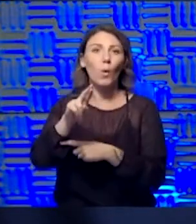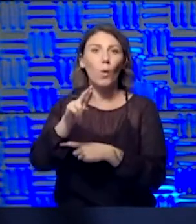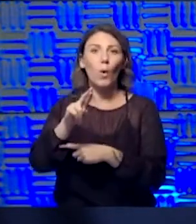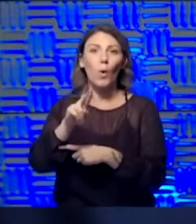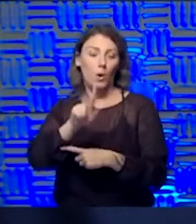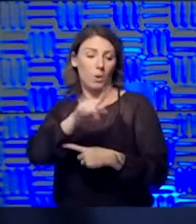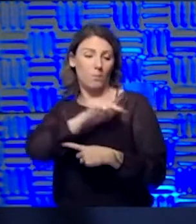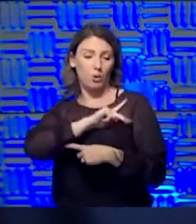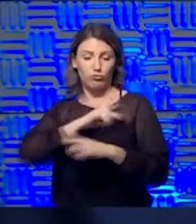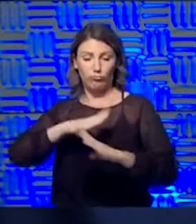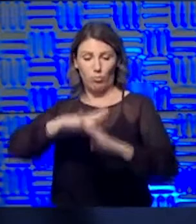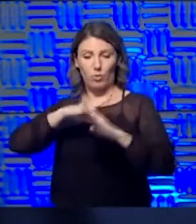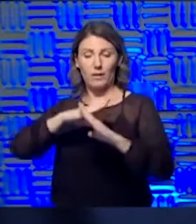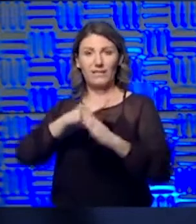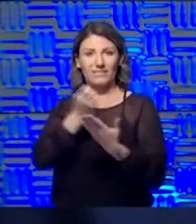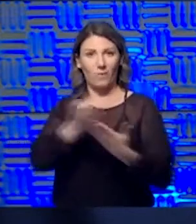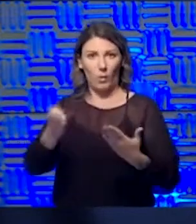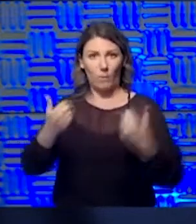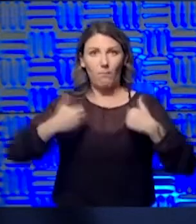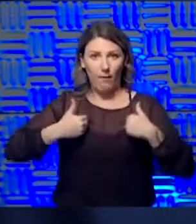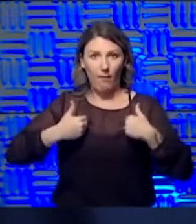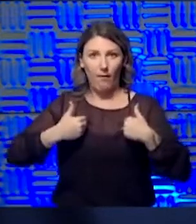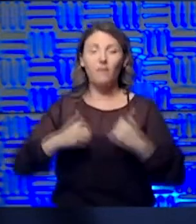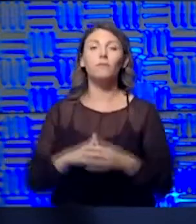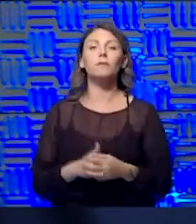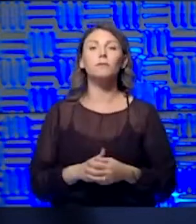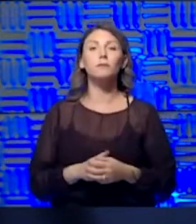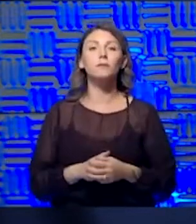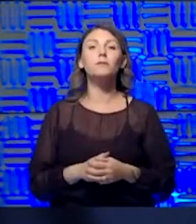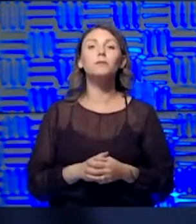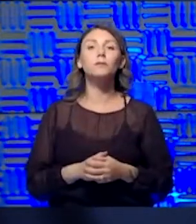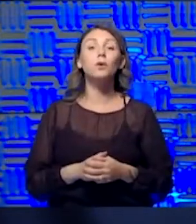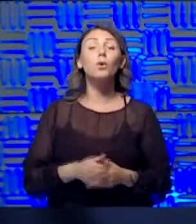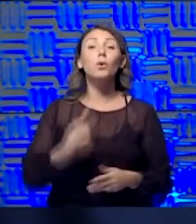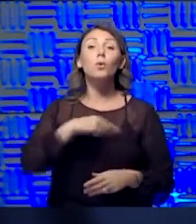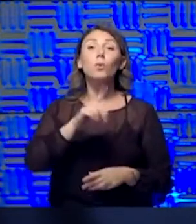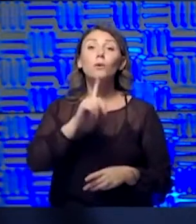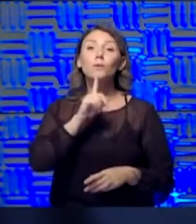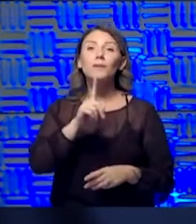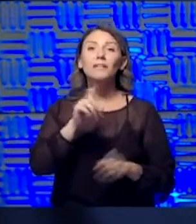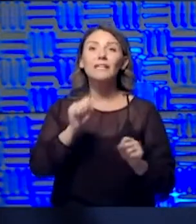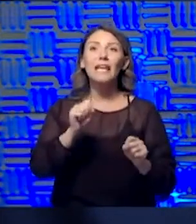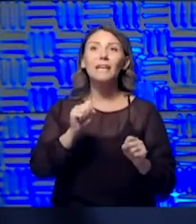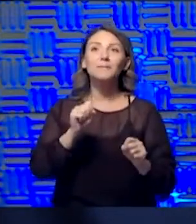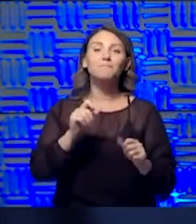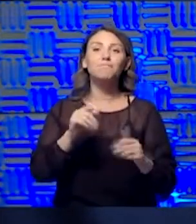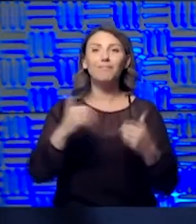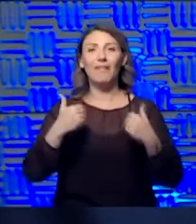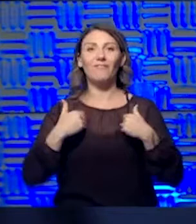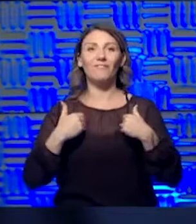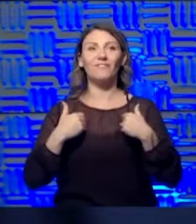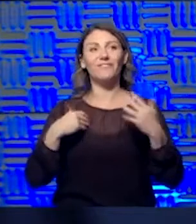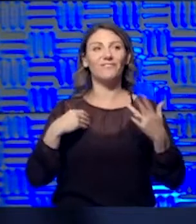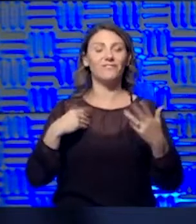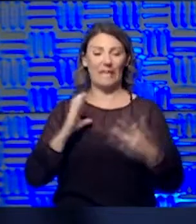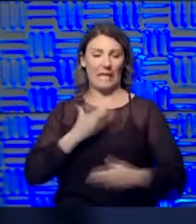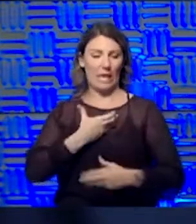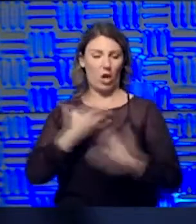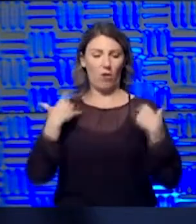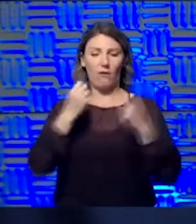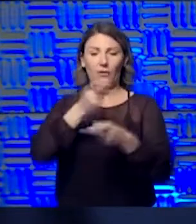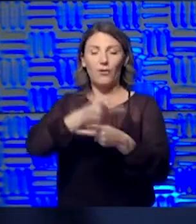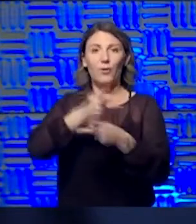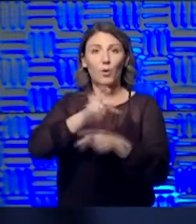equipment we have, so that we can really arm our healthcare workers with